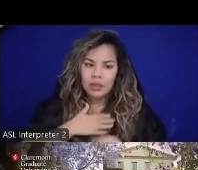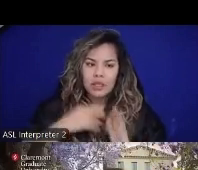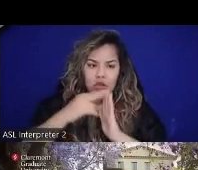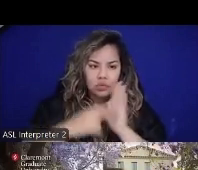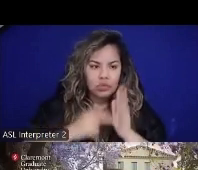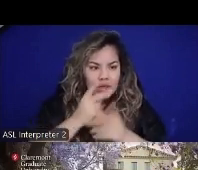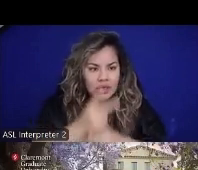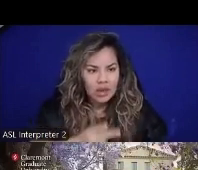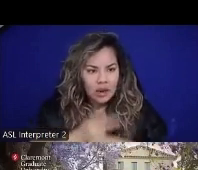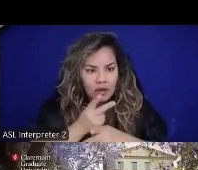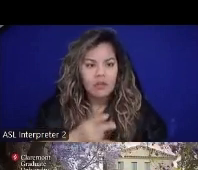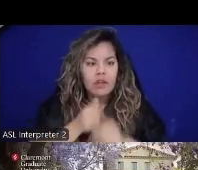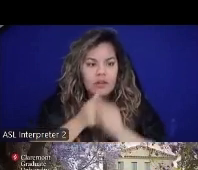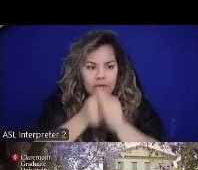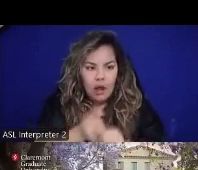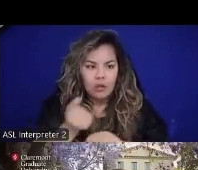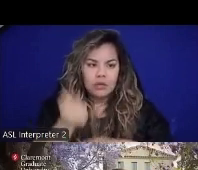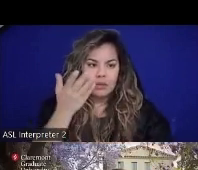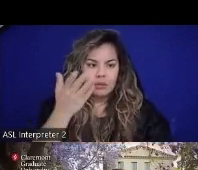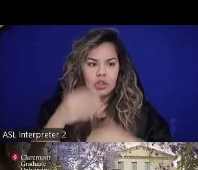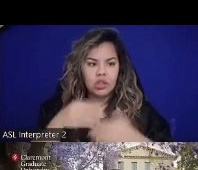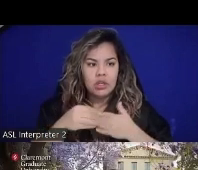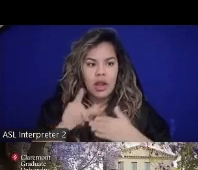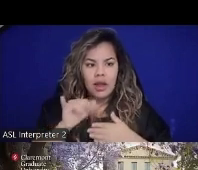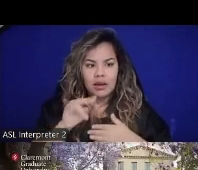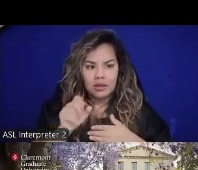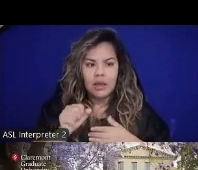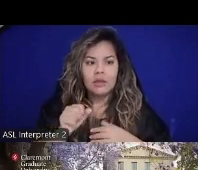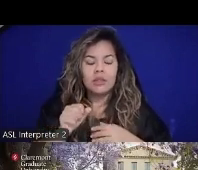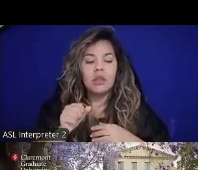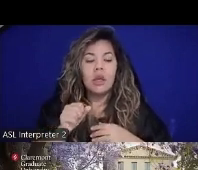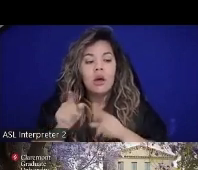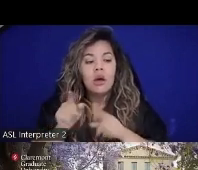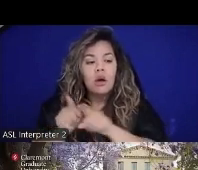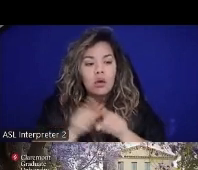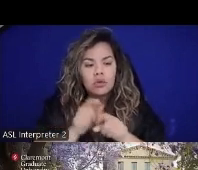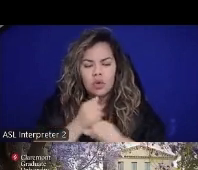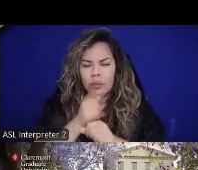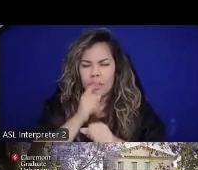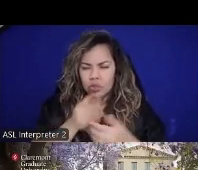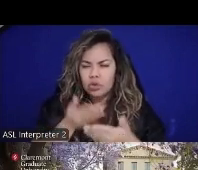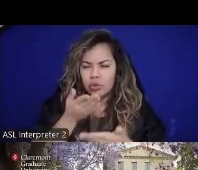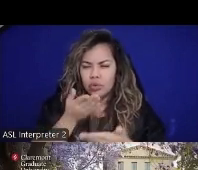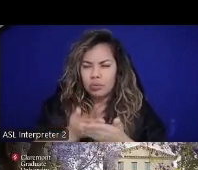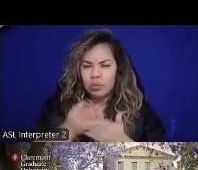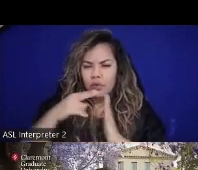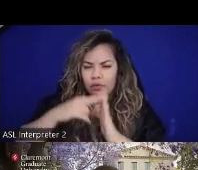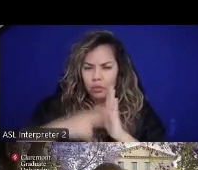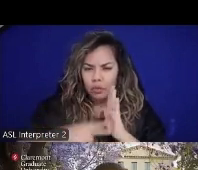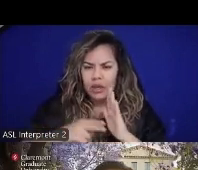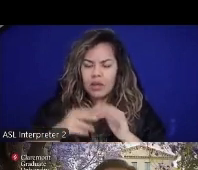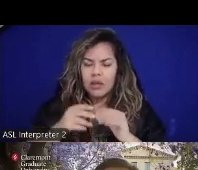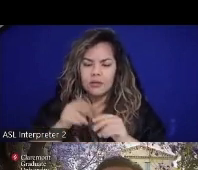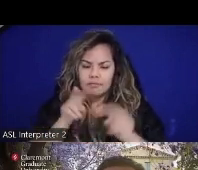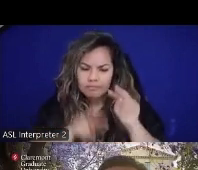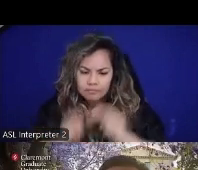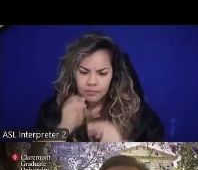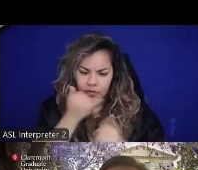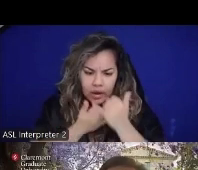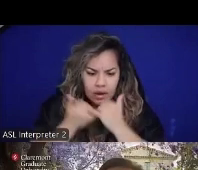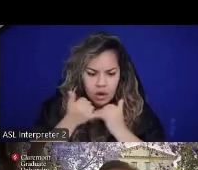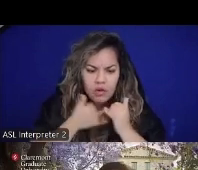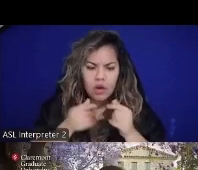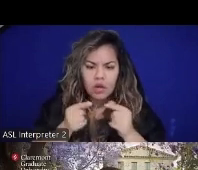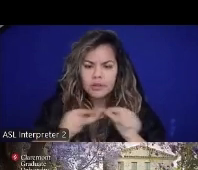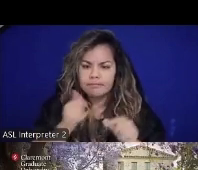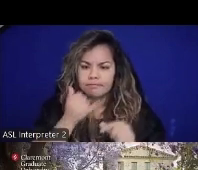Xiaonan shared. Be sure to proofread your text to eliminate errors of grammar and syntax and ensure clarity and flow.